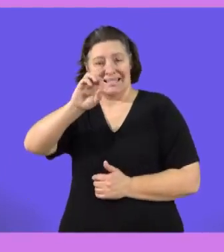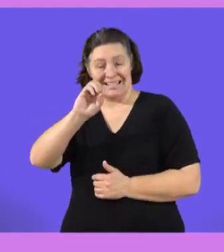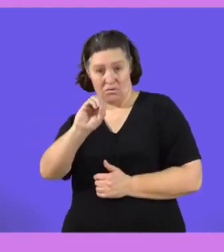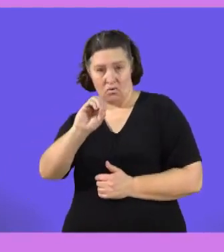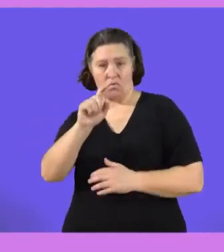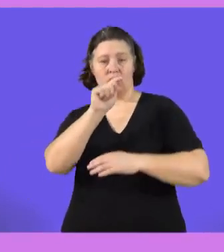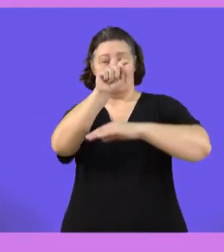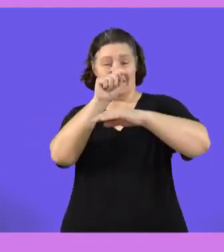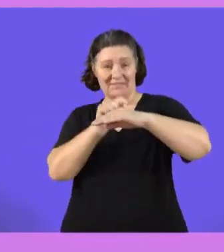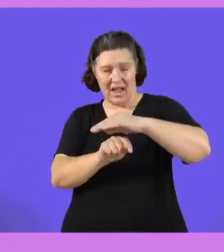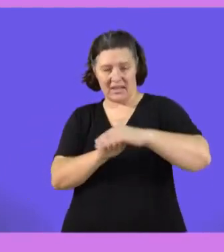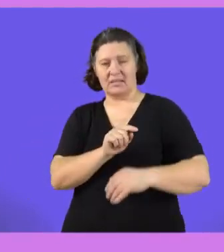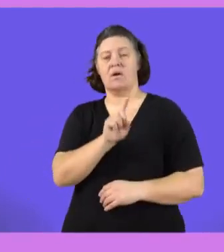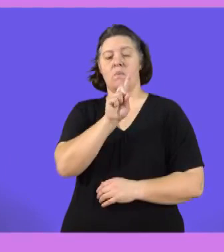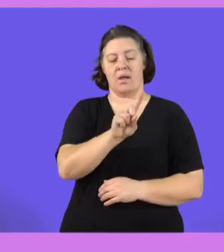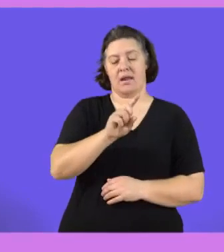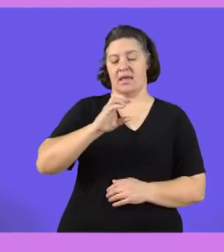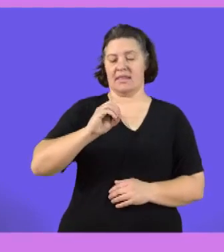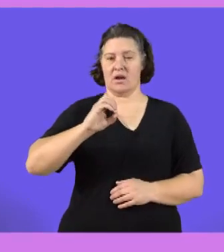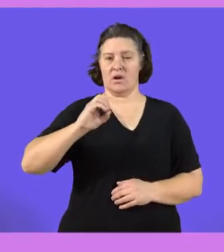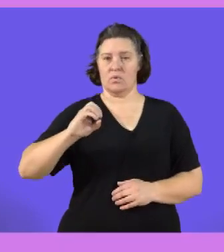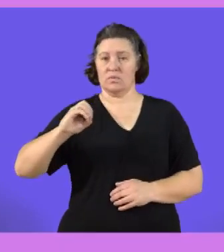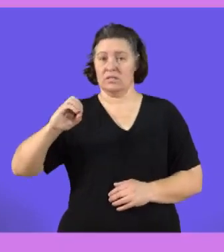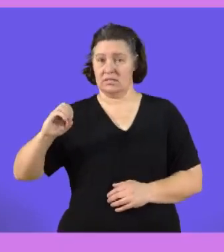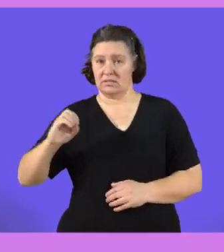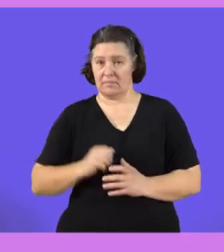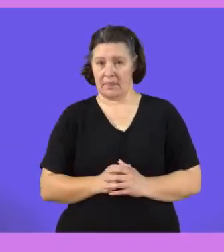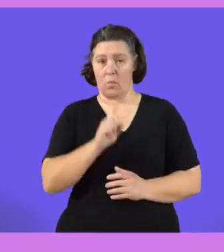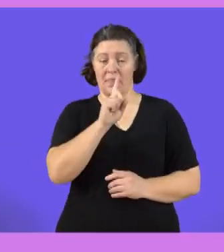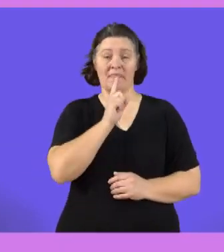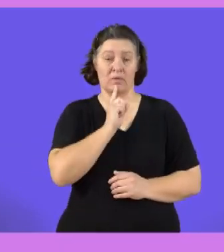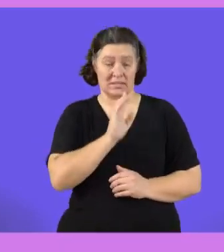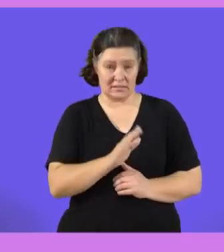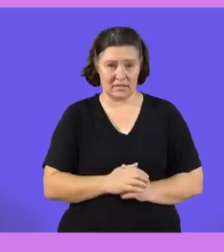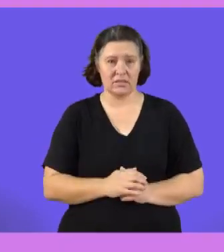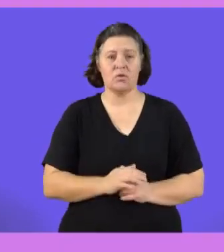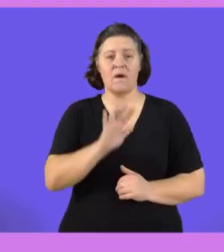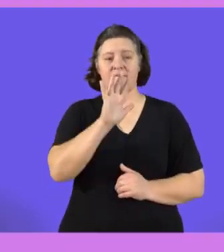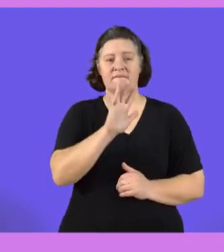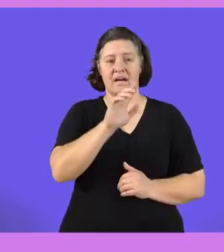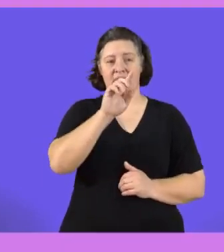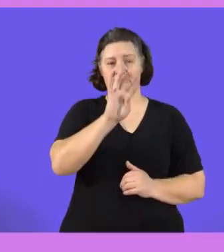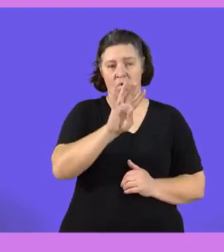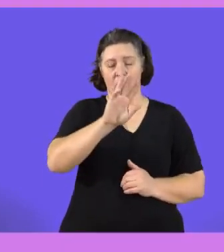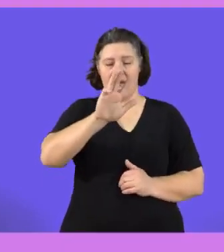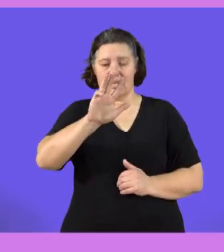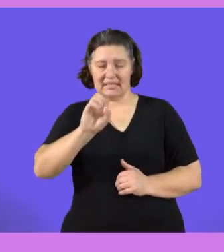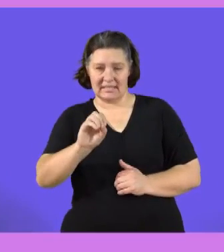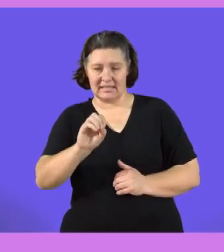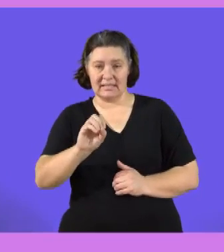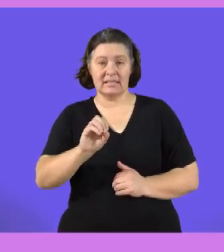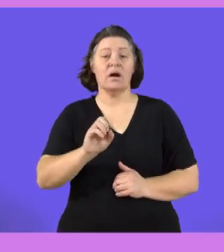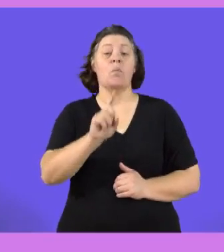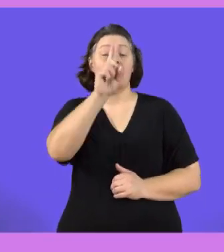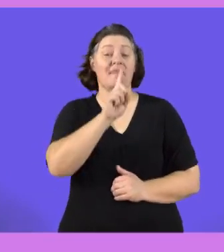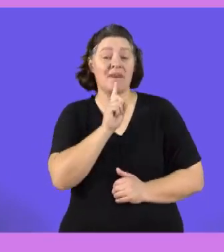5,490, and I divide that by 1,000. Now let's double check our answer here. We'll say 5,490, and